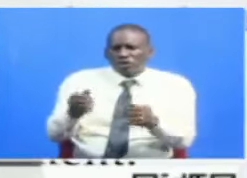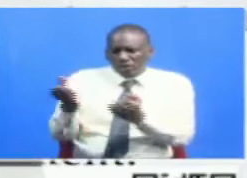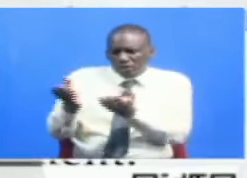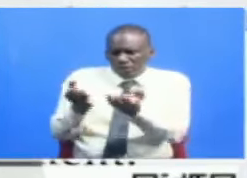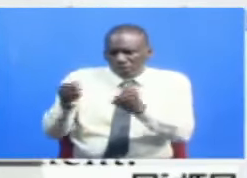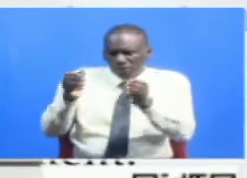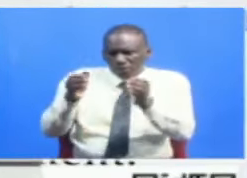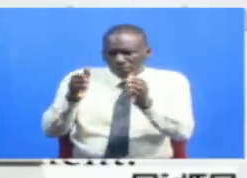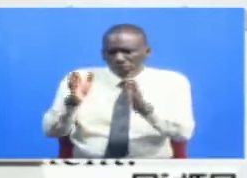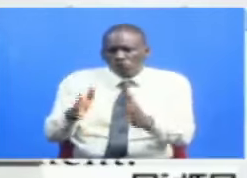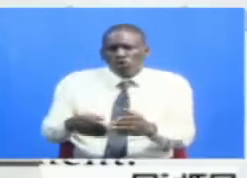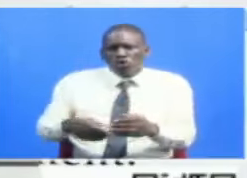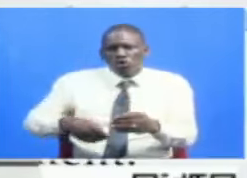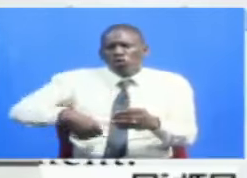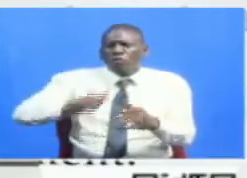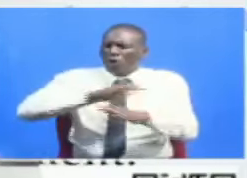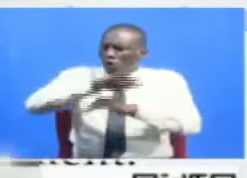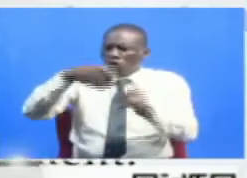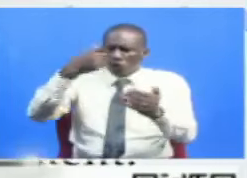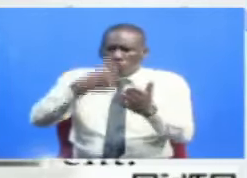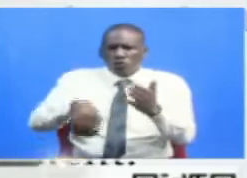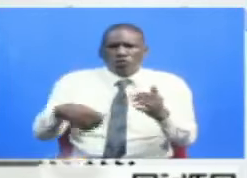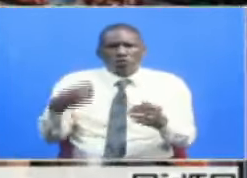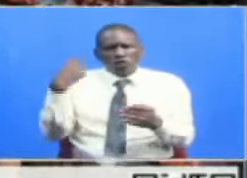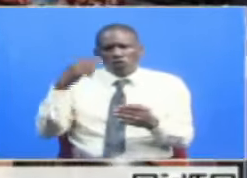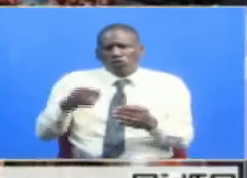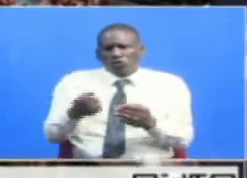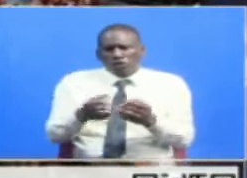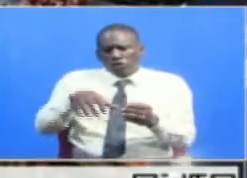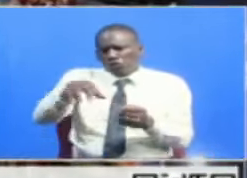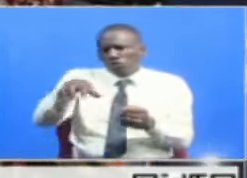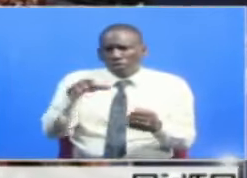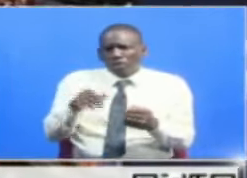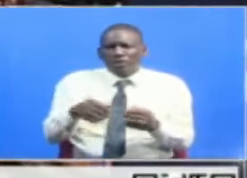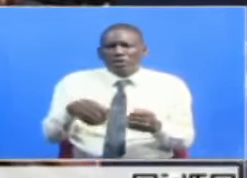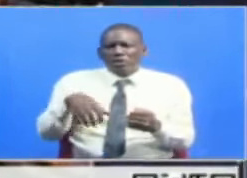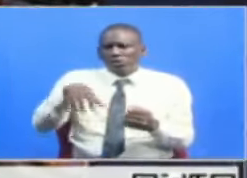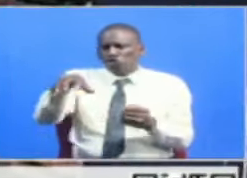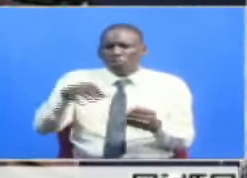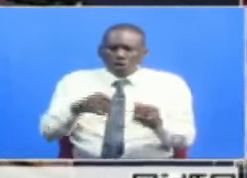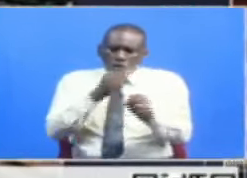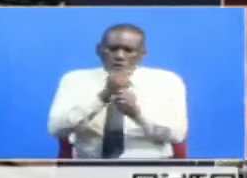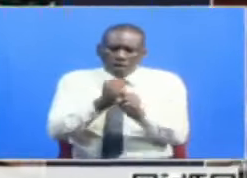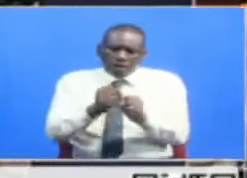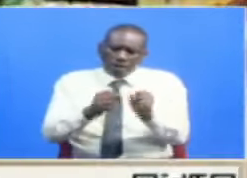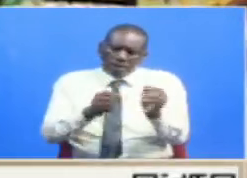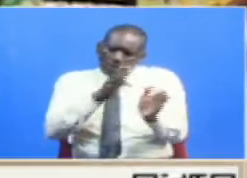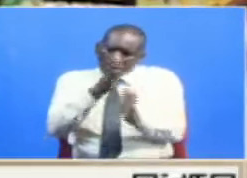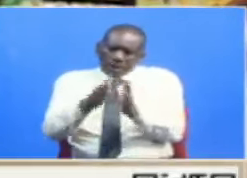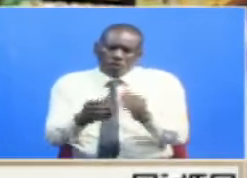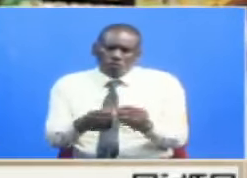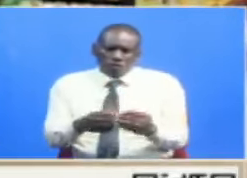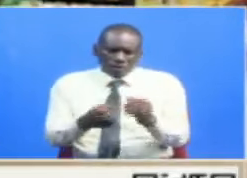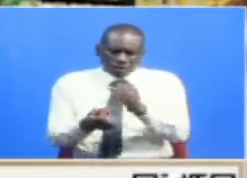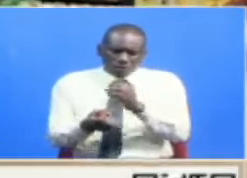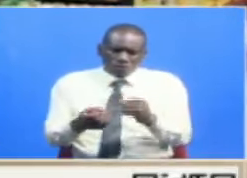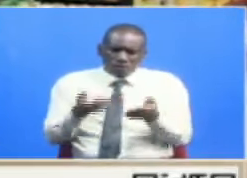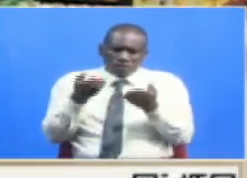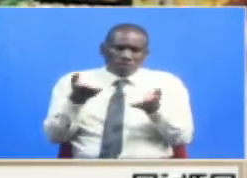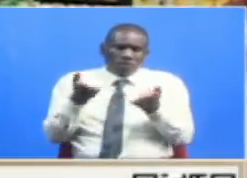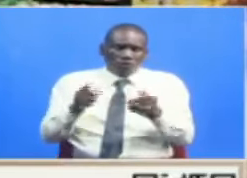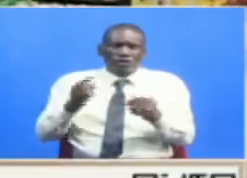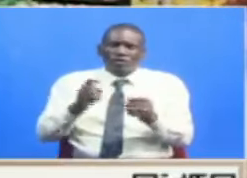the costs on behalf of the retailer. The retailer's operating model was first brought to the limelight in